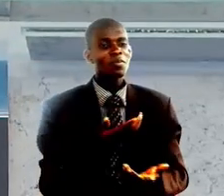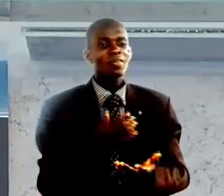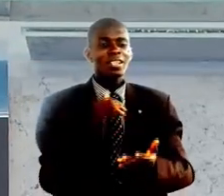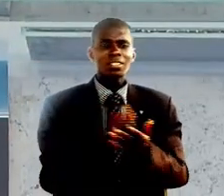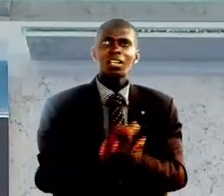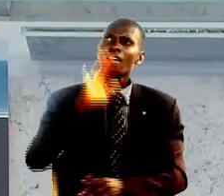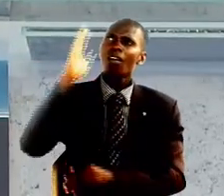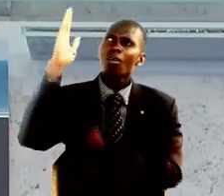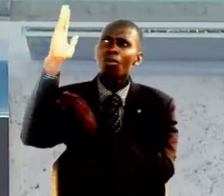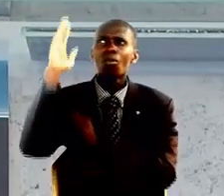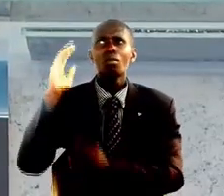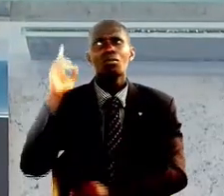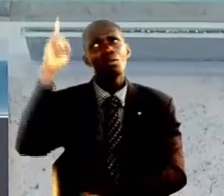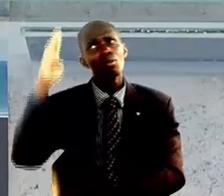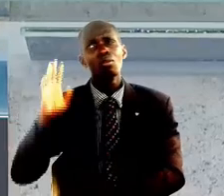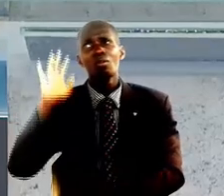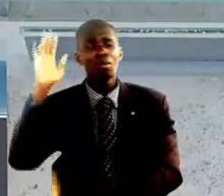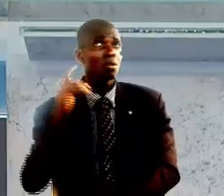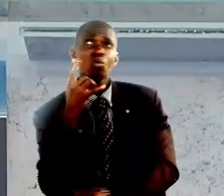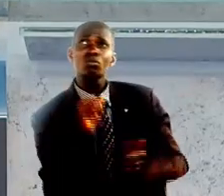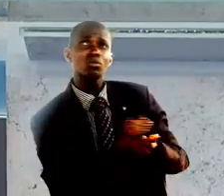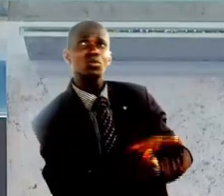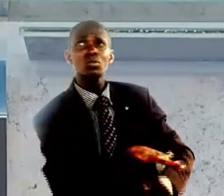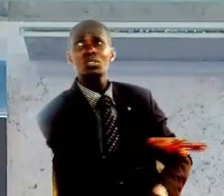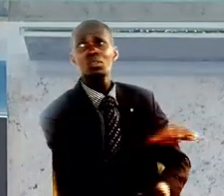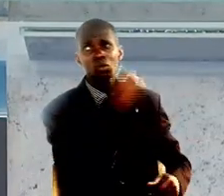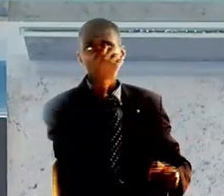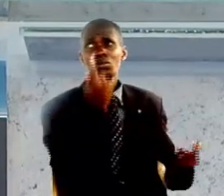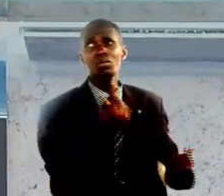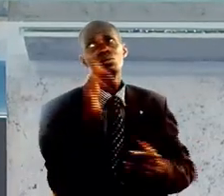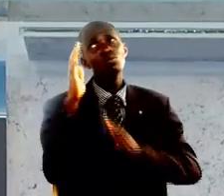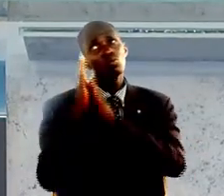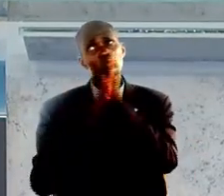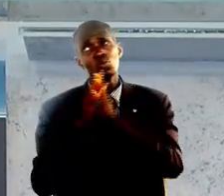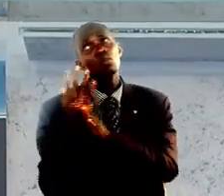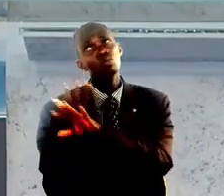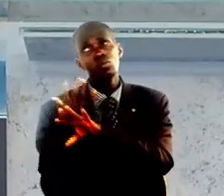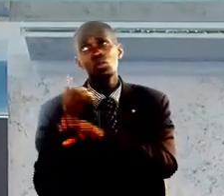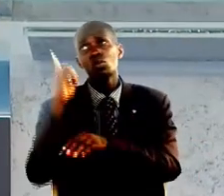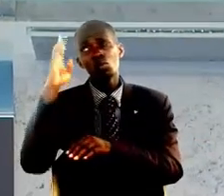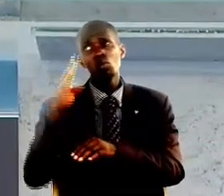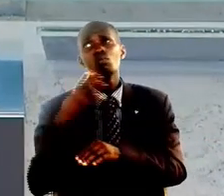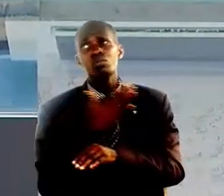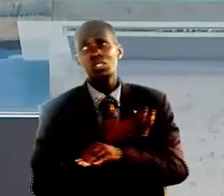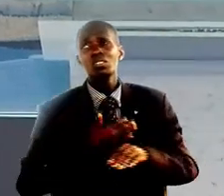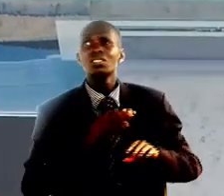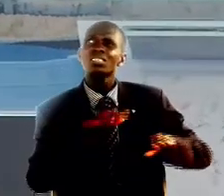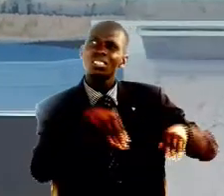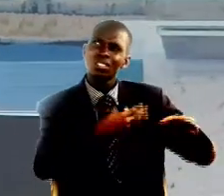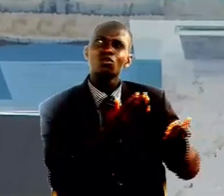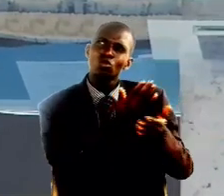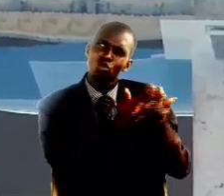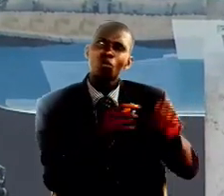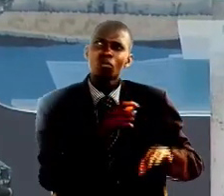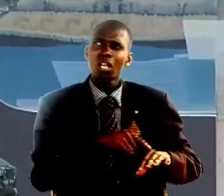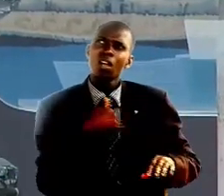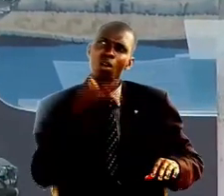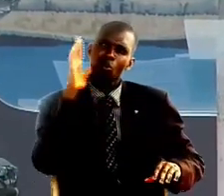case before the Lord. And then you become justified, you become acquitted. And all the counts of